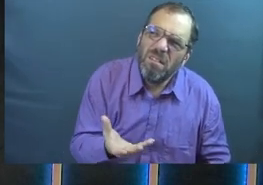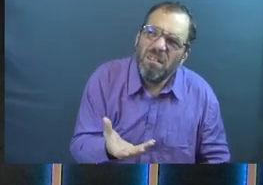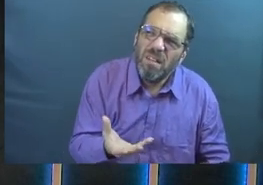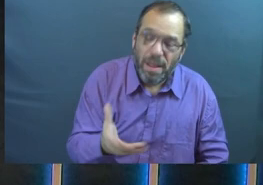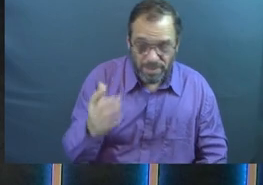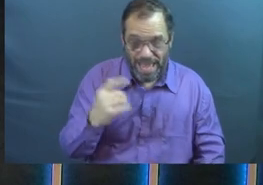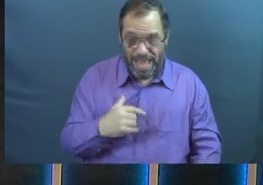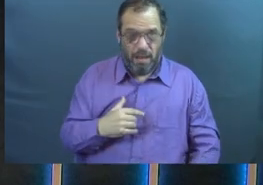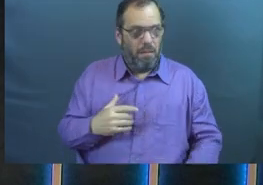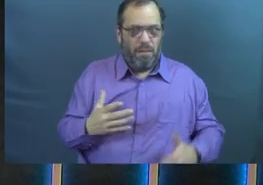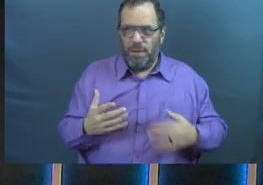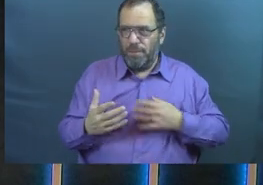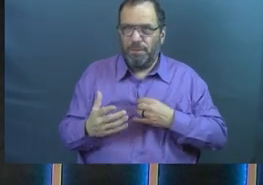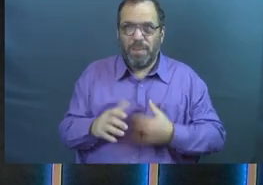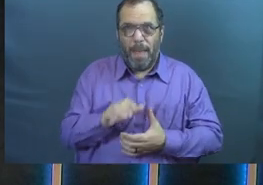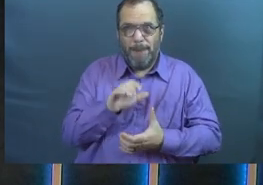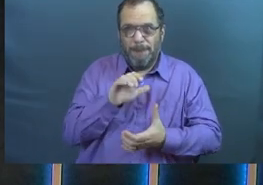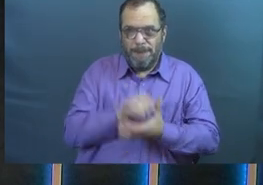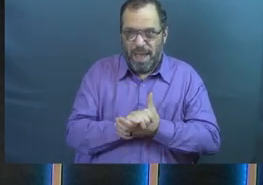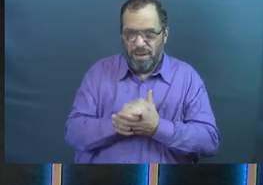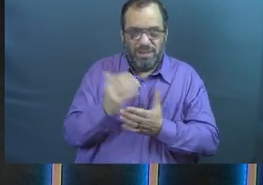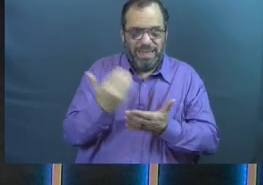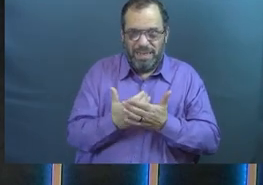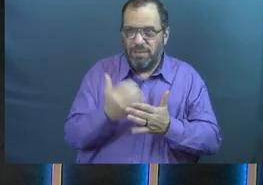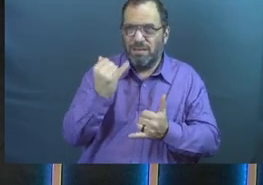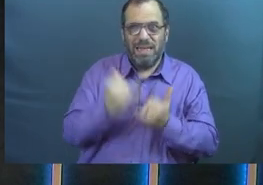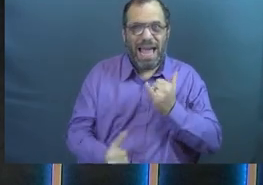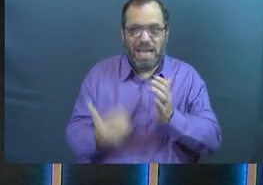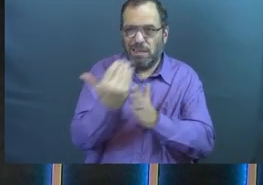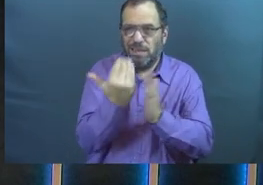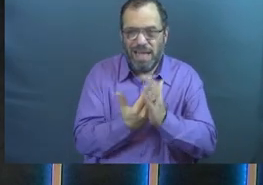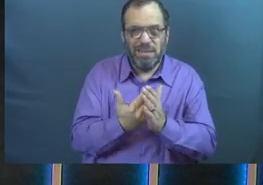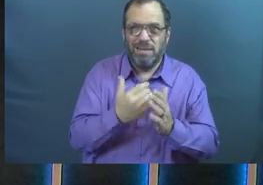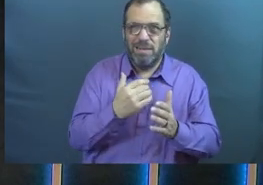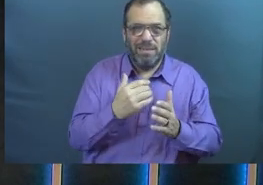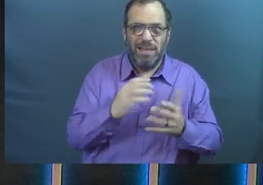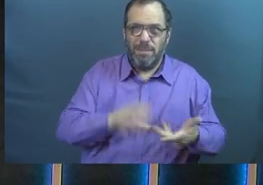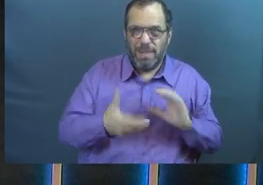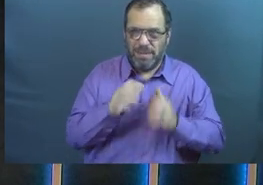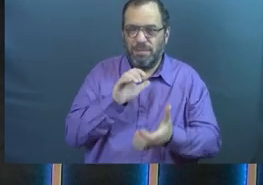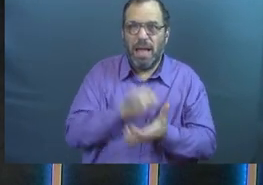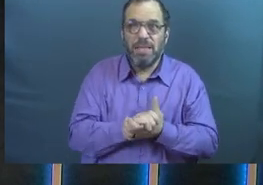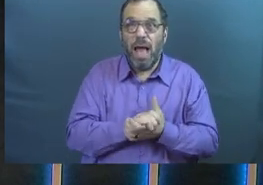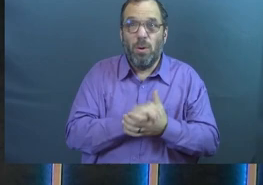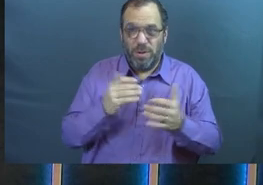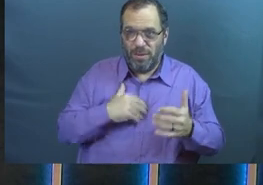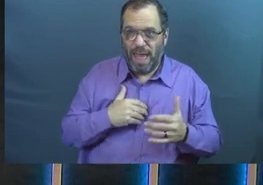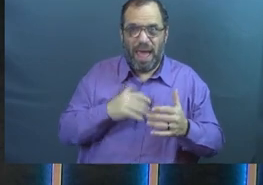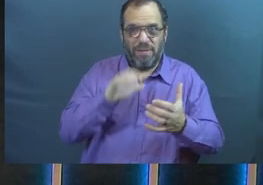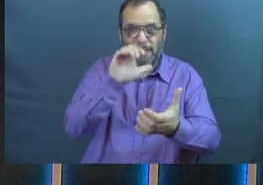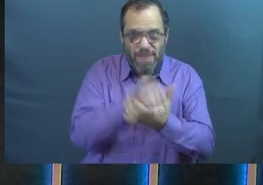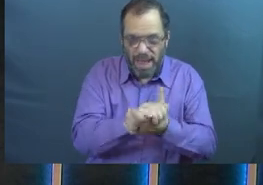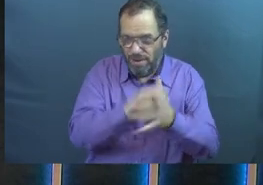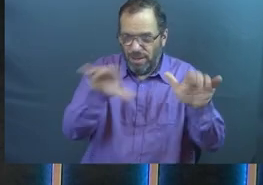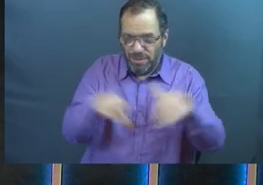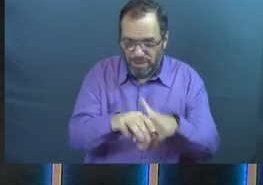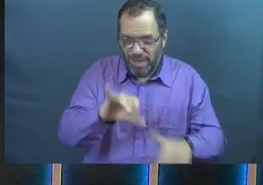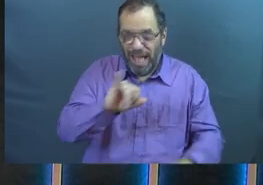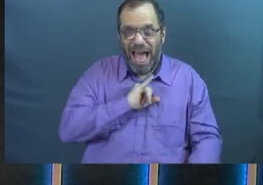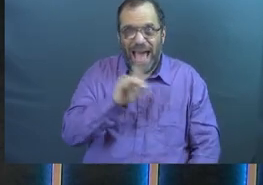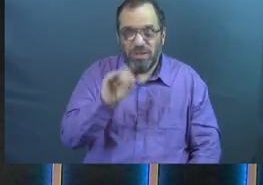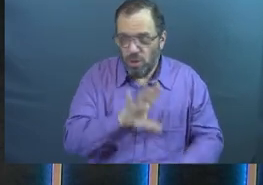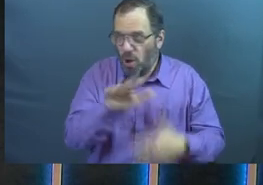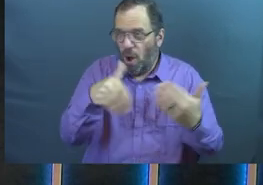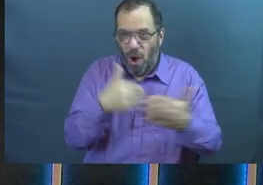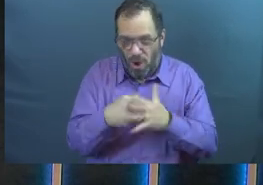And here we are at the end of a marriage series in a church. And this always happens whenever you do the marriage ceremonies, whenever you do the